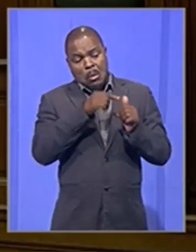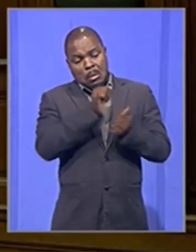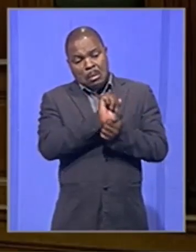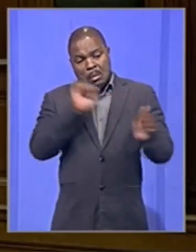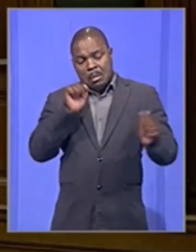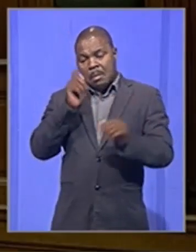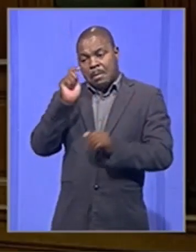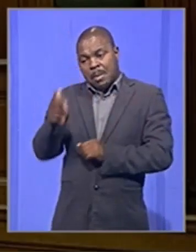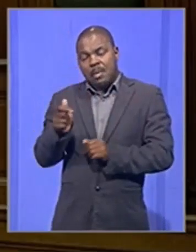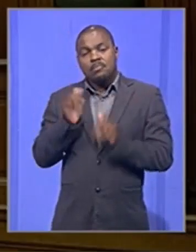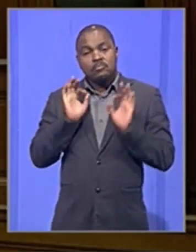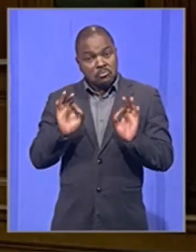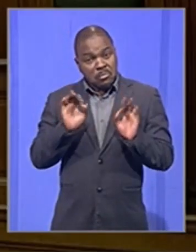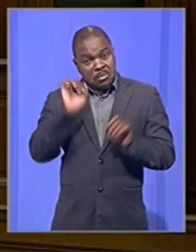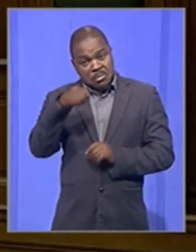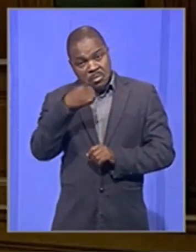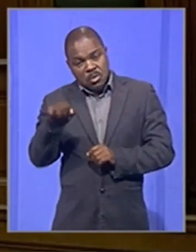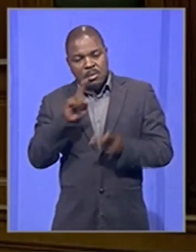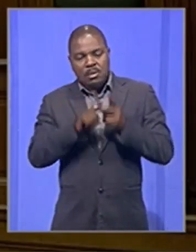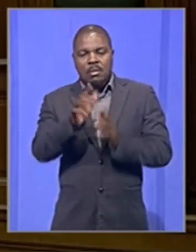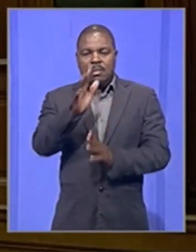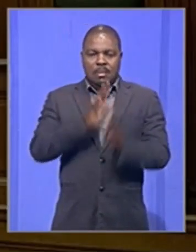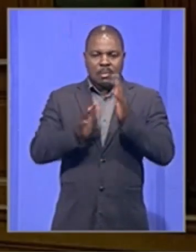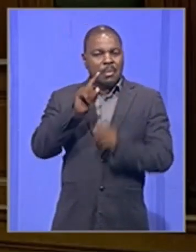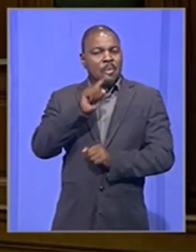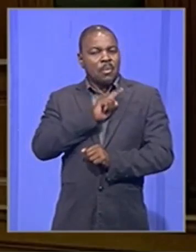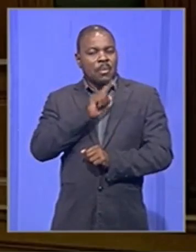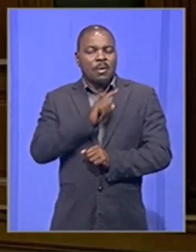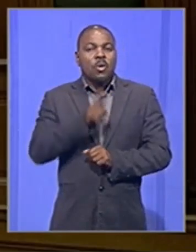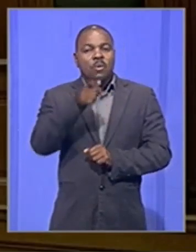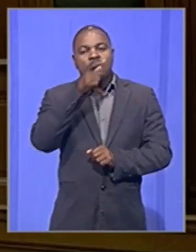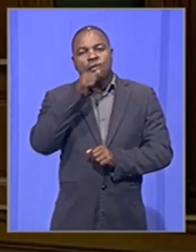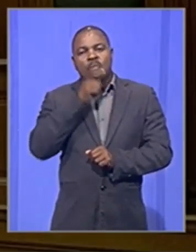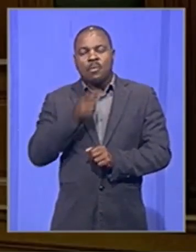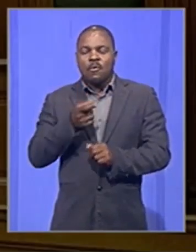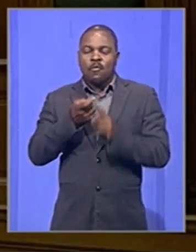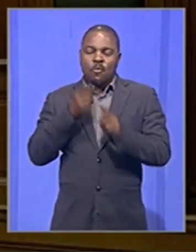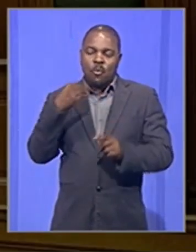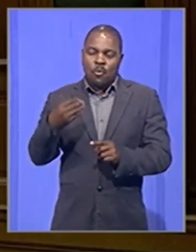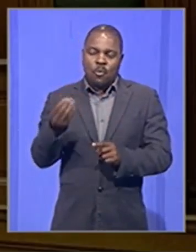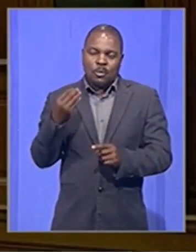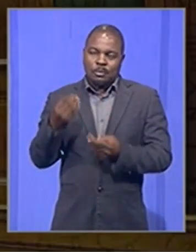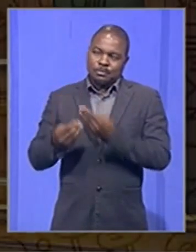kgotsa nya le gore o neele mabaka a seno mme o tshwaetse jana mo WhatsApp.